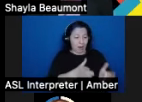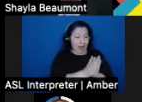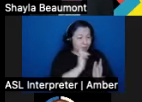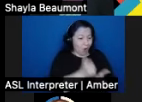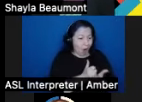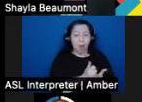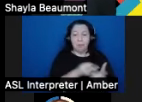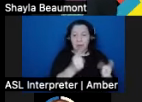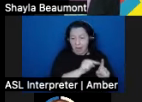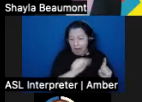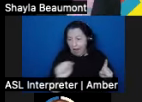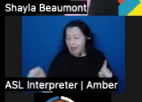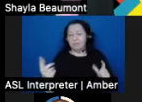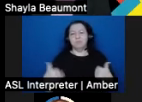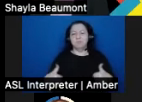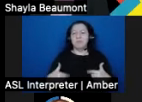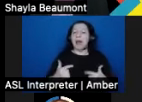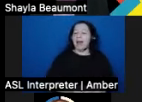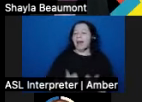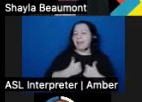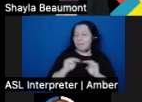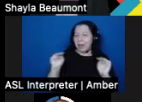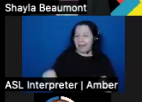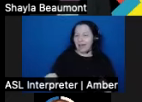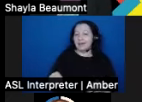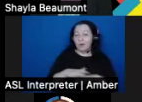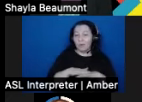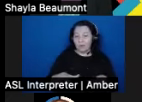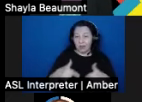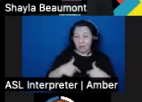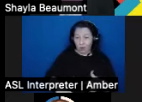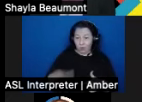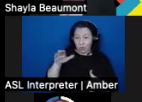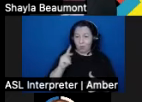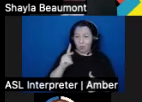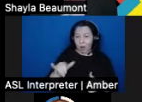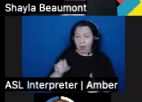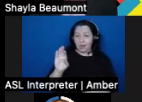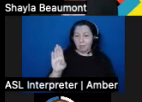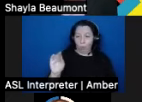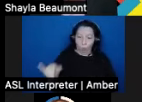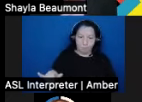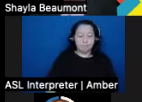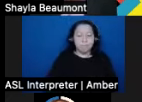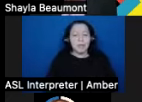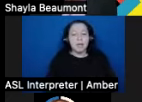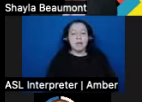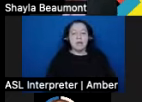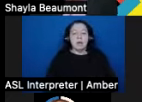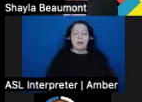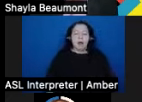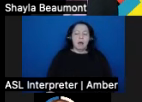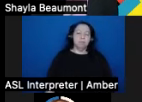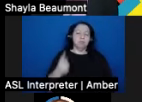I live in Havre, Montana, and the reservation I grew up on was Rocky Boy. And just thinking